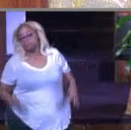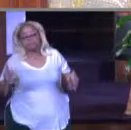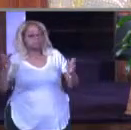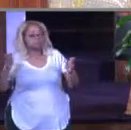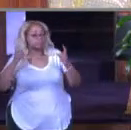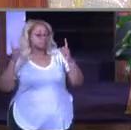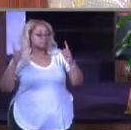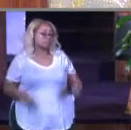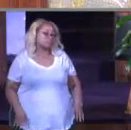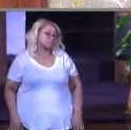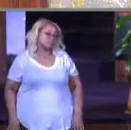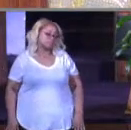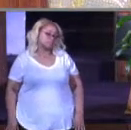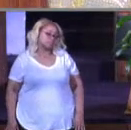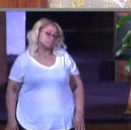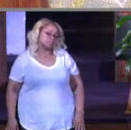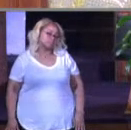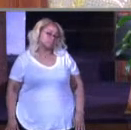Hallelujah.